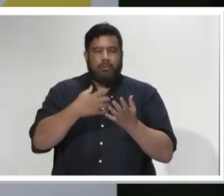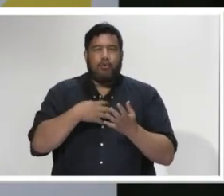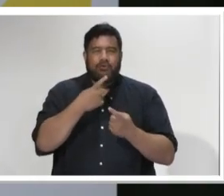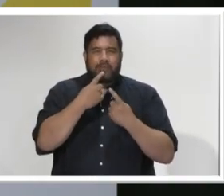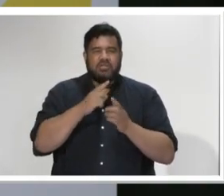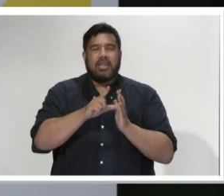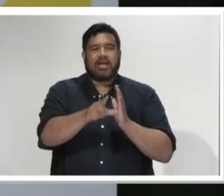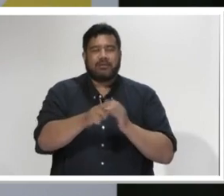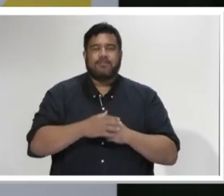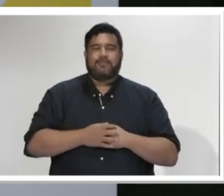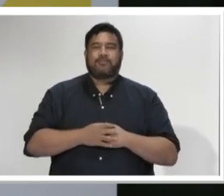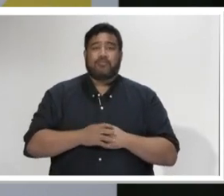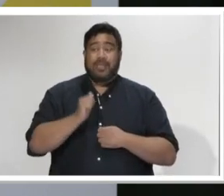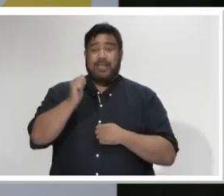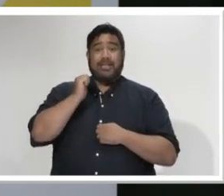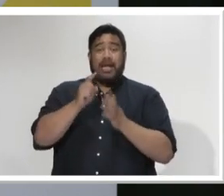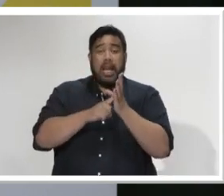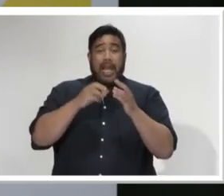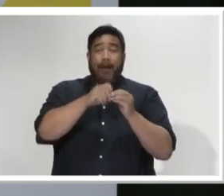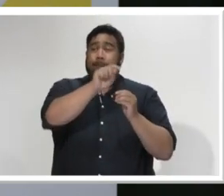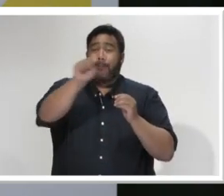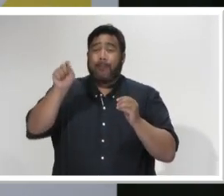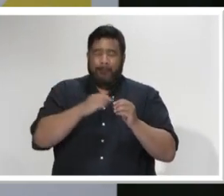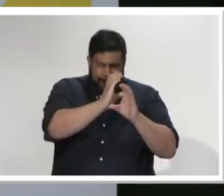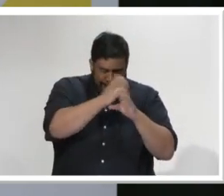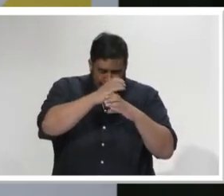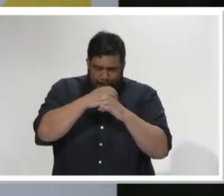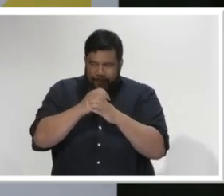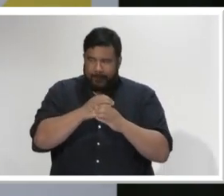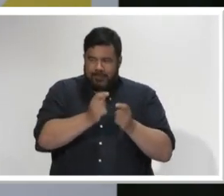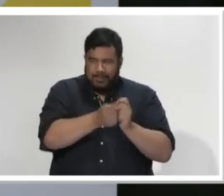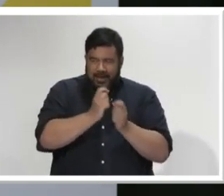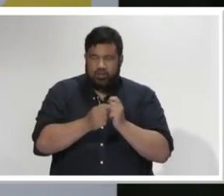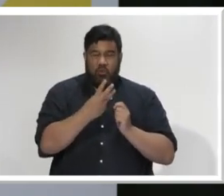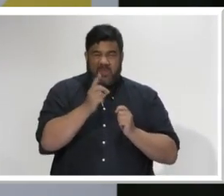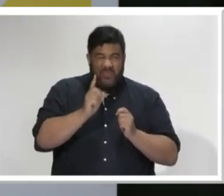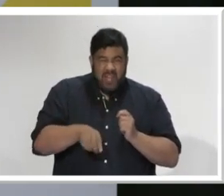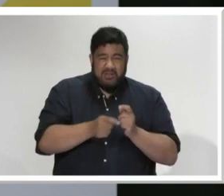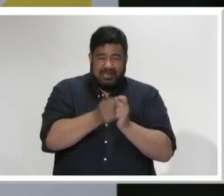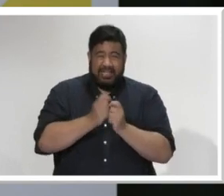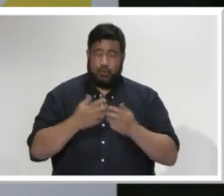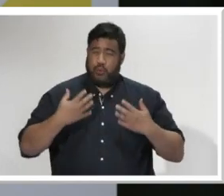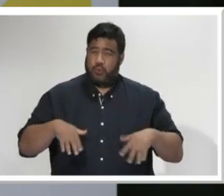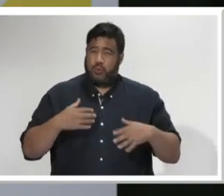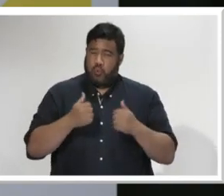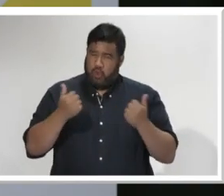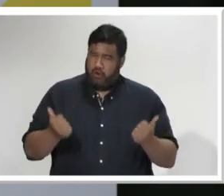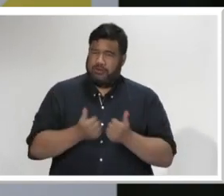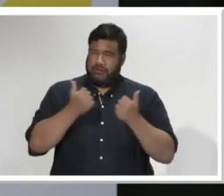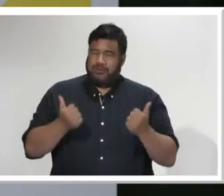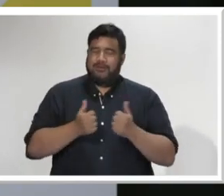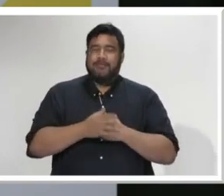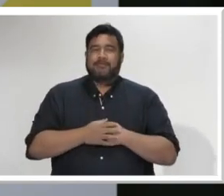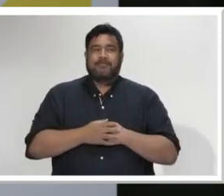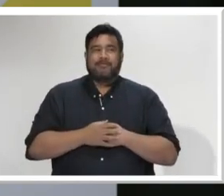Yesterday in the labs, they processed 3,661 tests. That's another big jump up, and there's a lot of testing